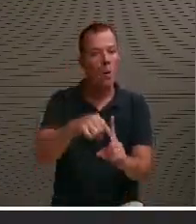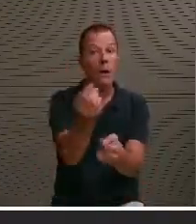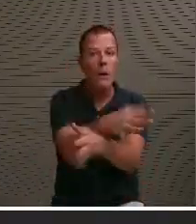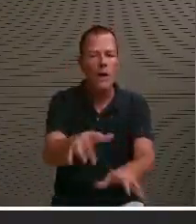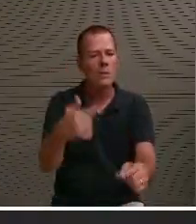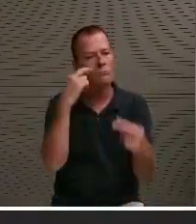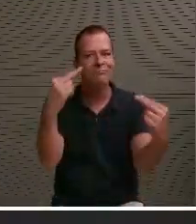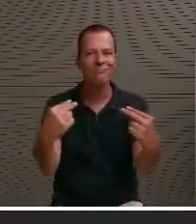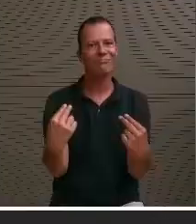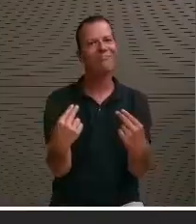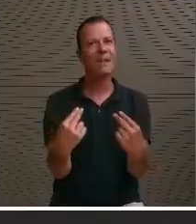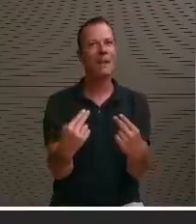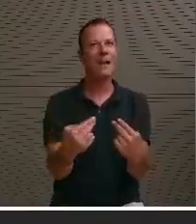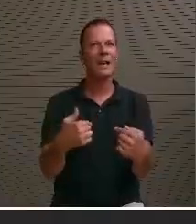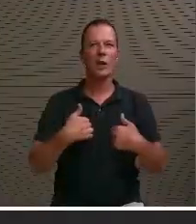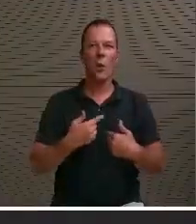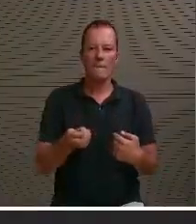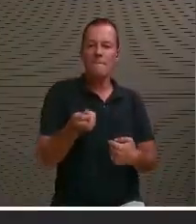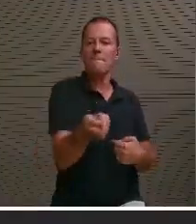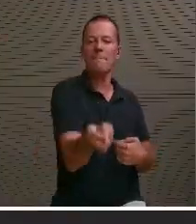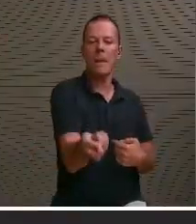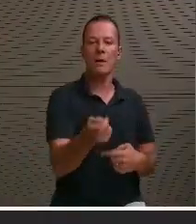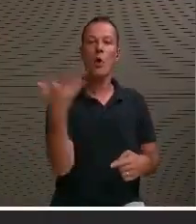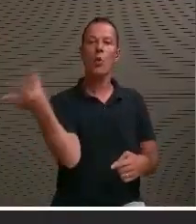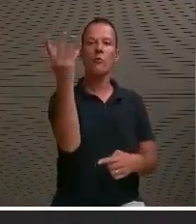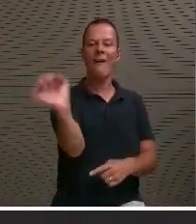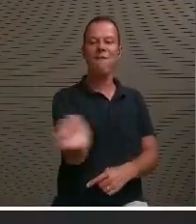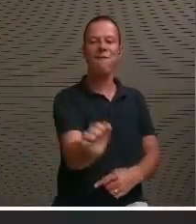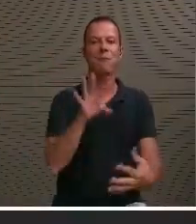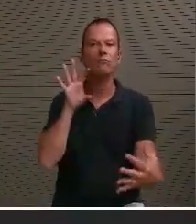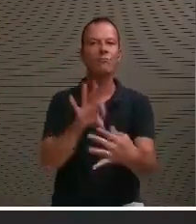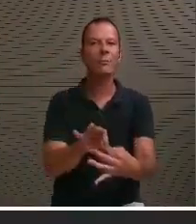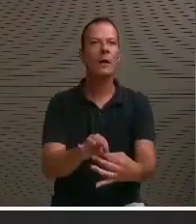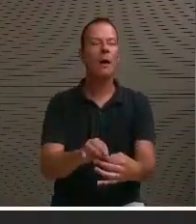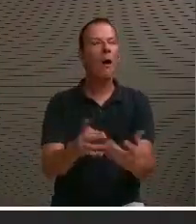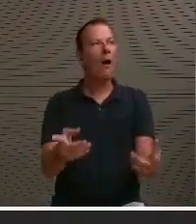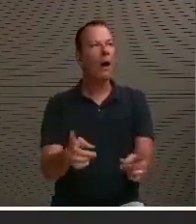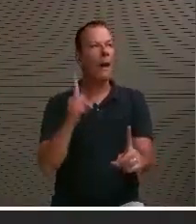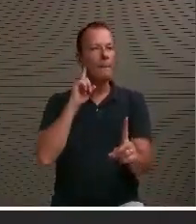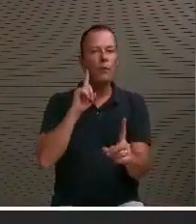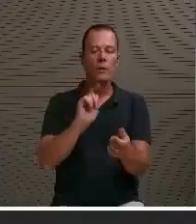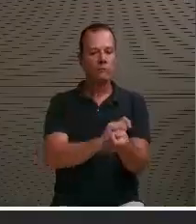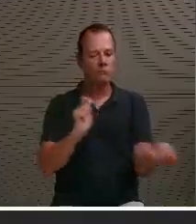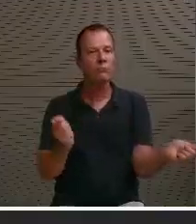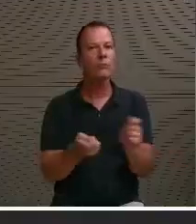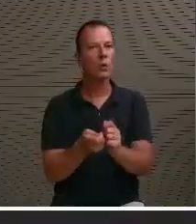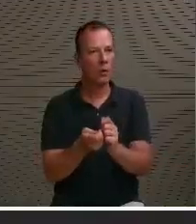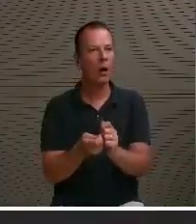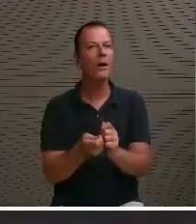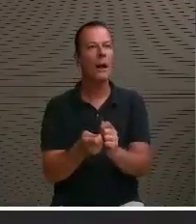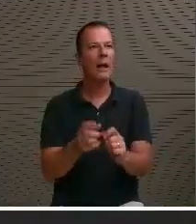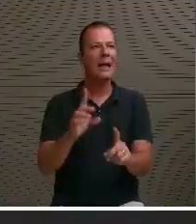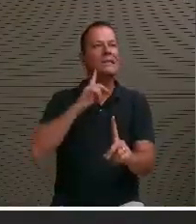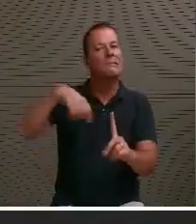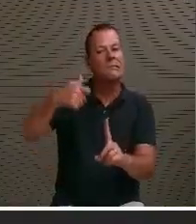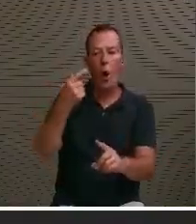their culture. One thing very important when you change completely your life, you have to look ahead and try